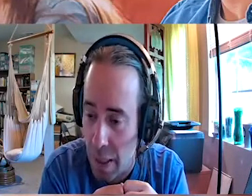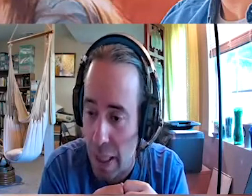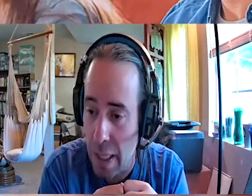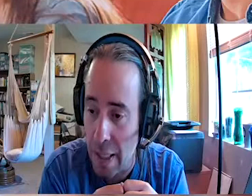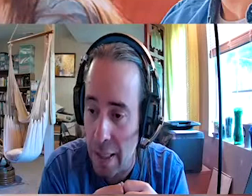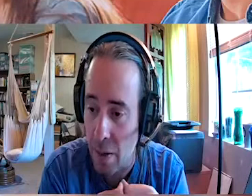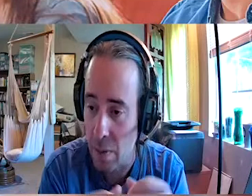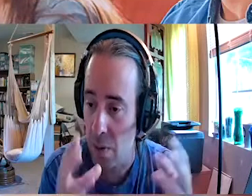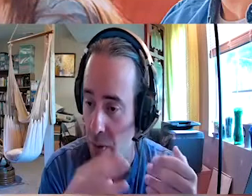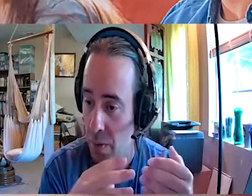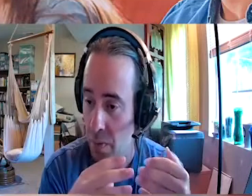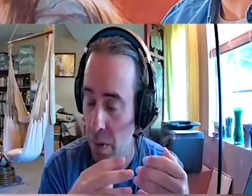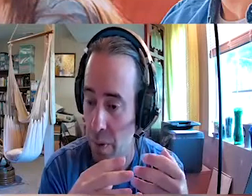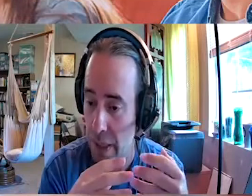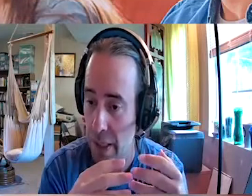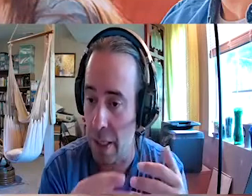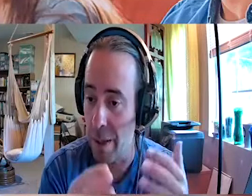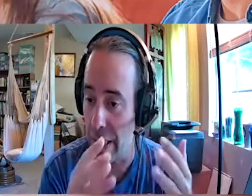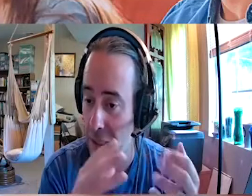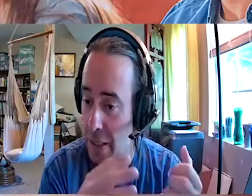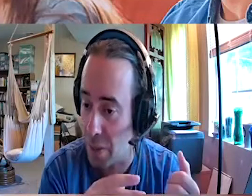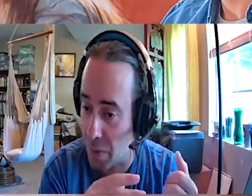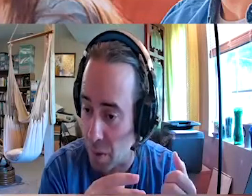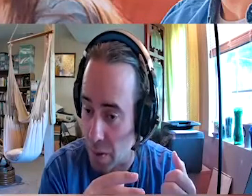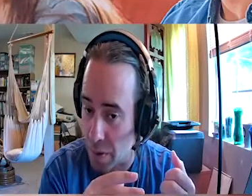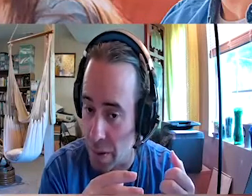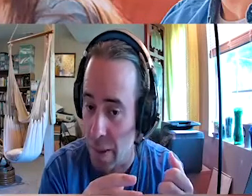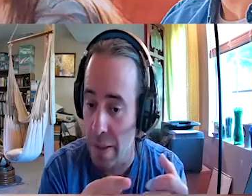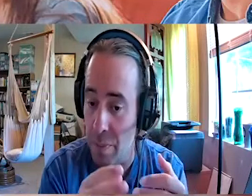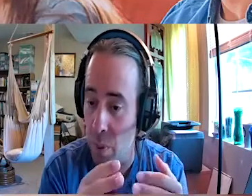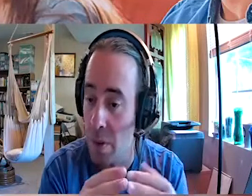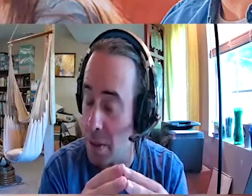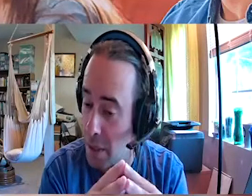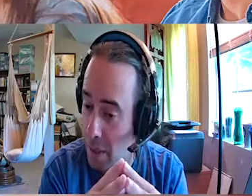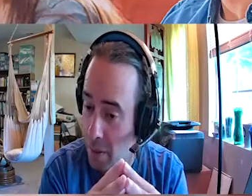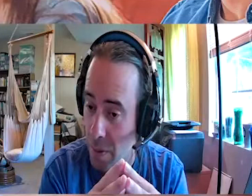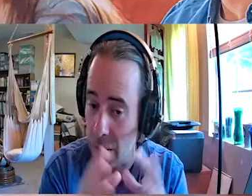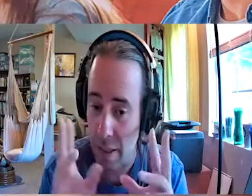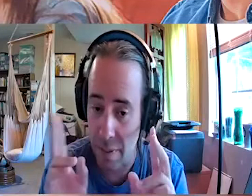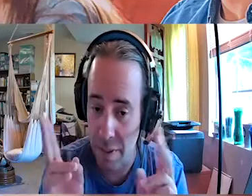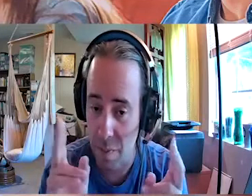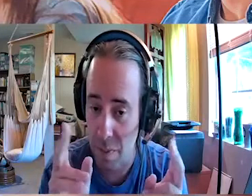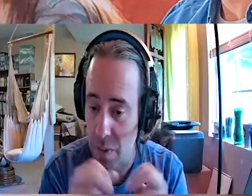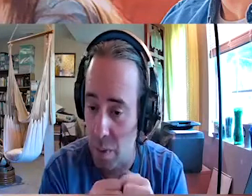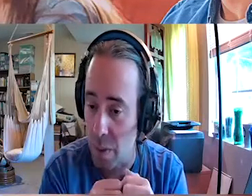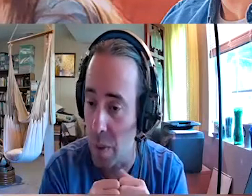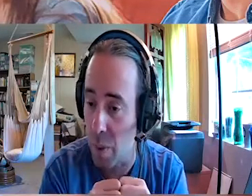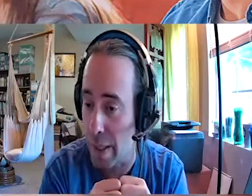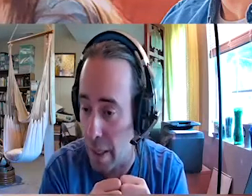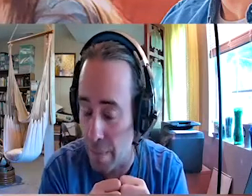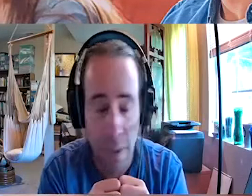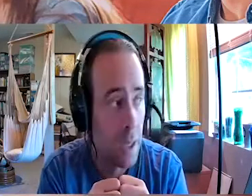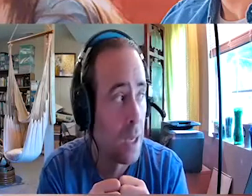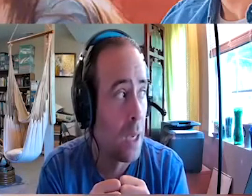workers. And in our local, we represent about 1,800 workers. It's important to know this really